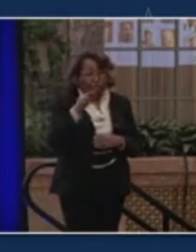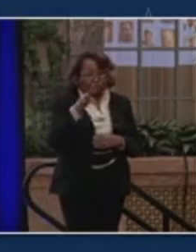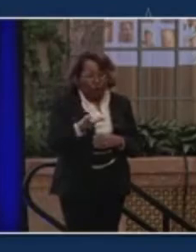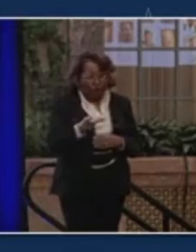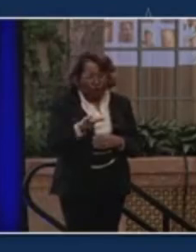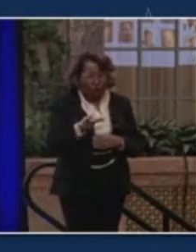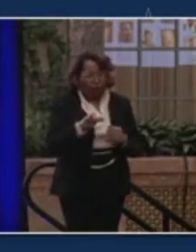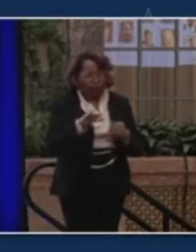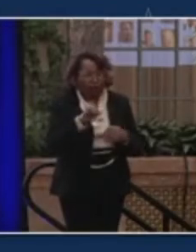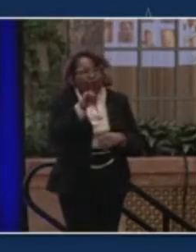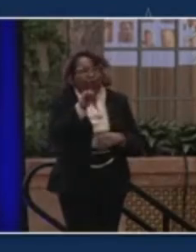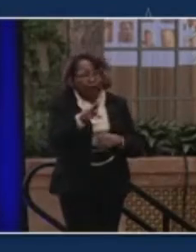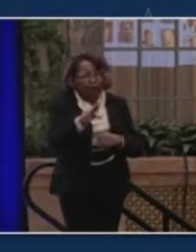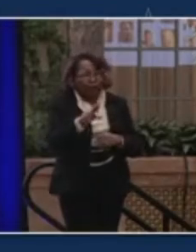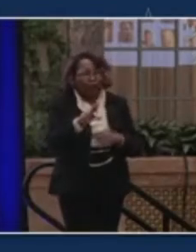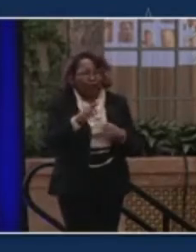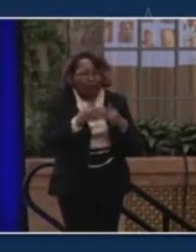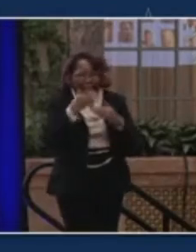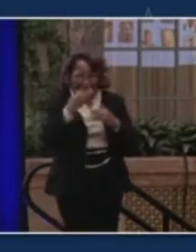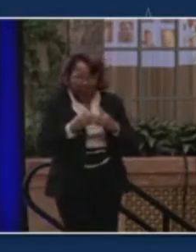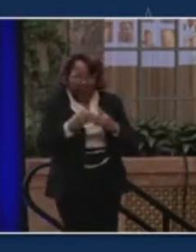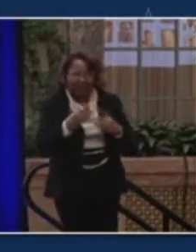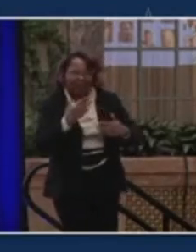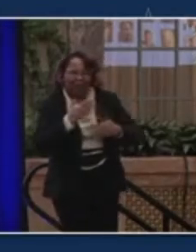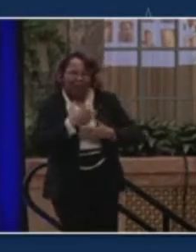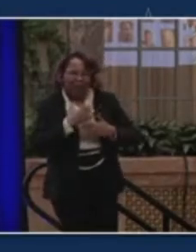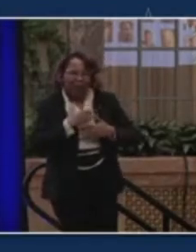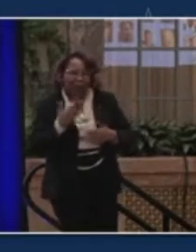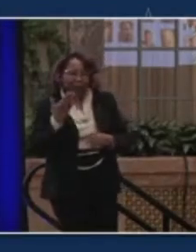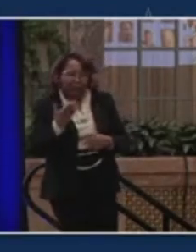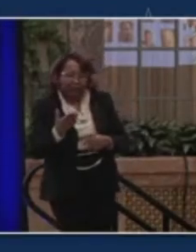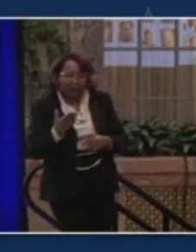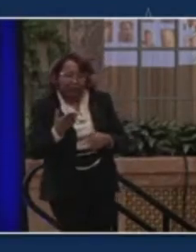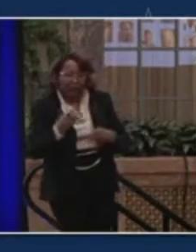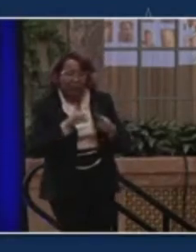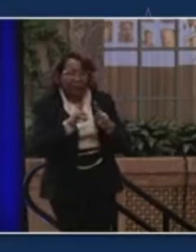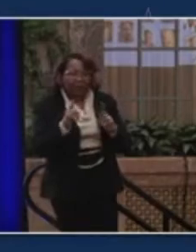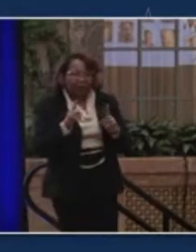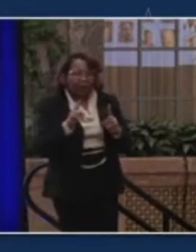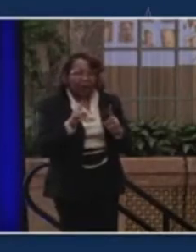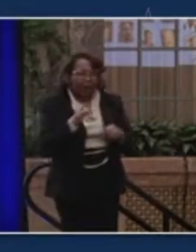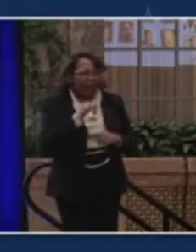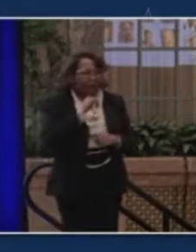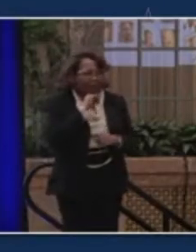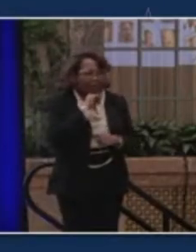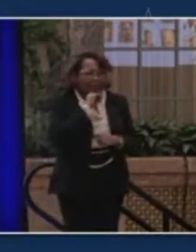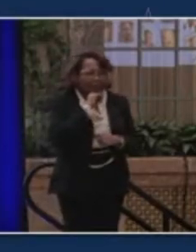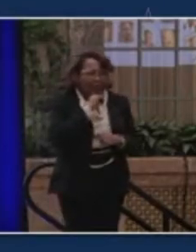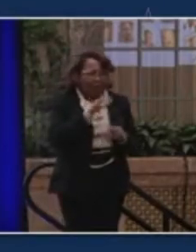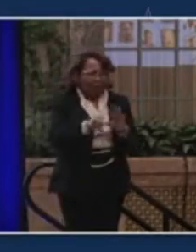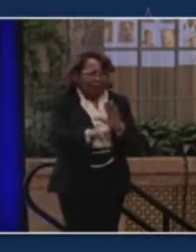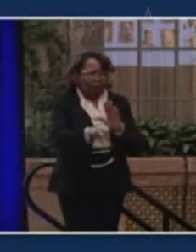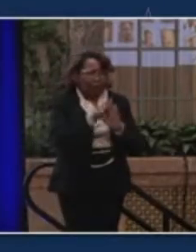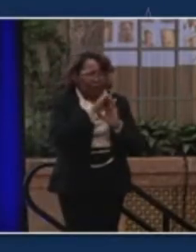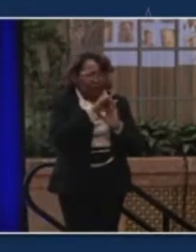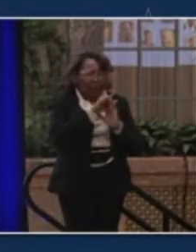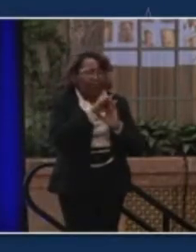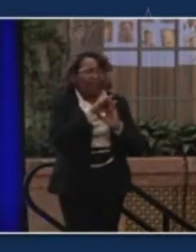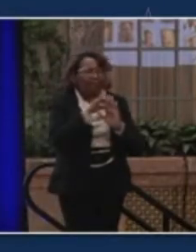Harold. And no, I don't think it was Sawyer. I believe it was Dale. But anyway, he appointed Dolores to oversee.